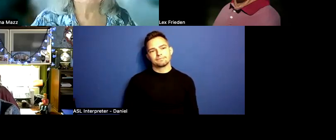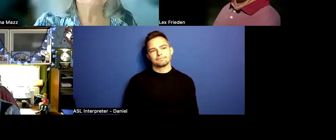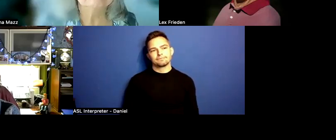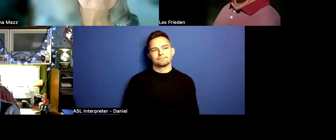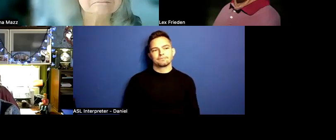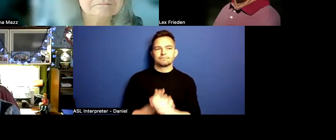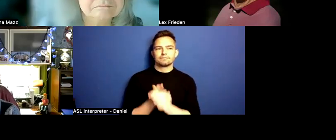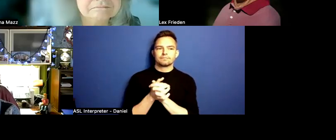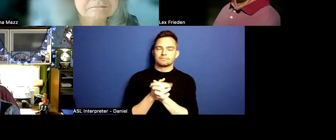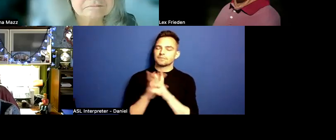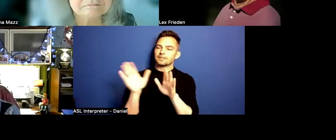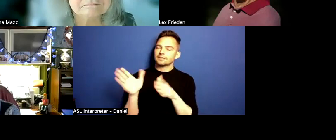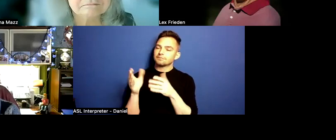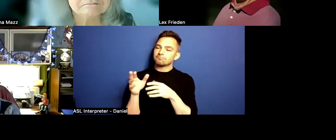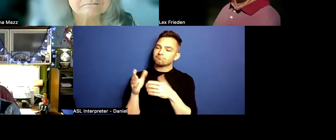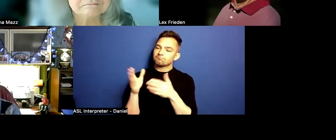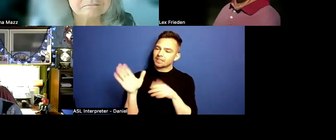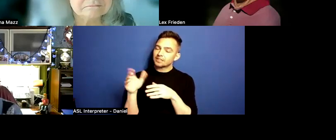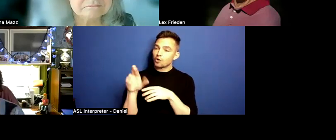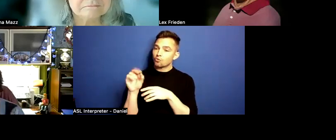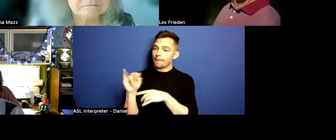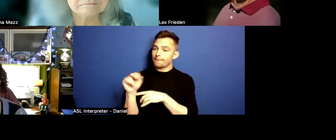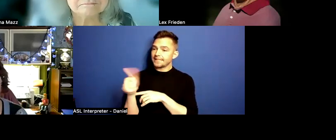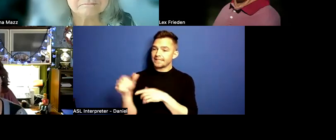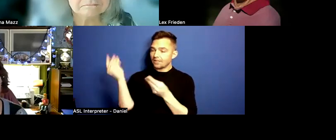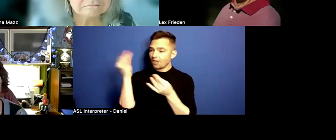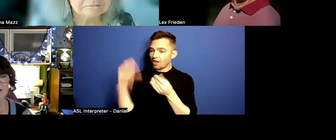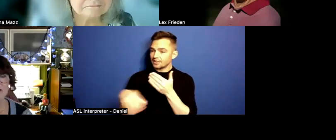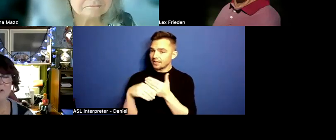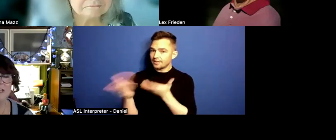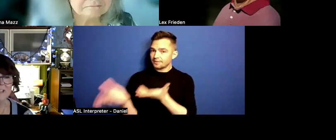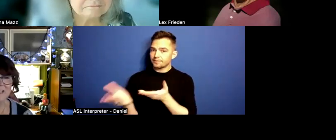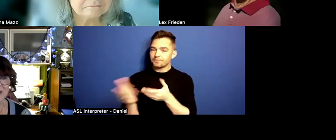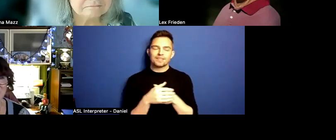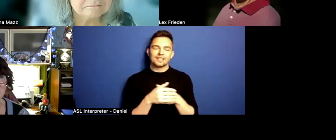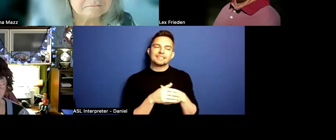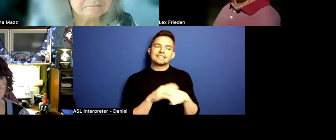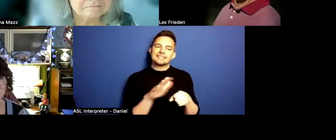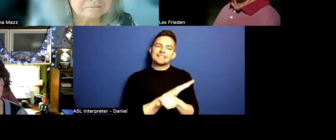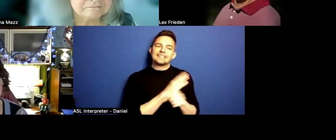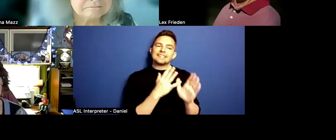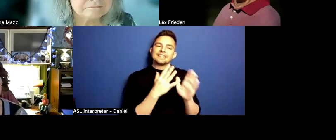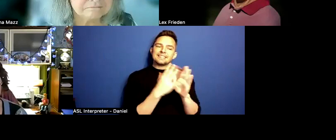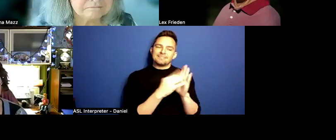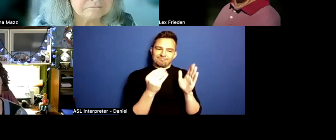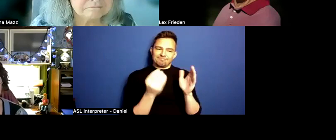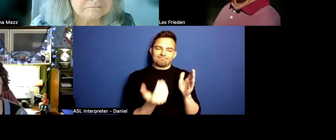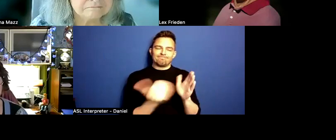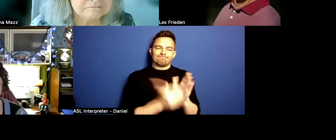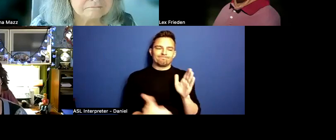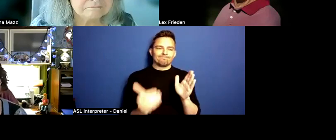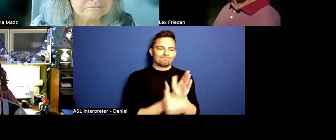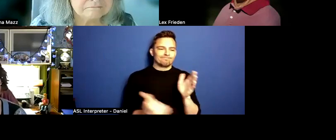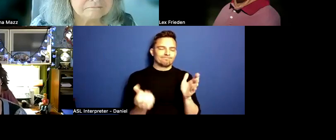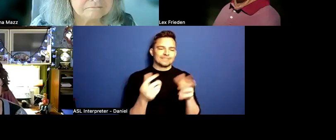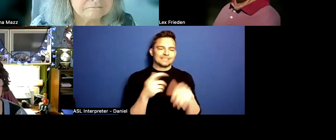Absolutely. Robin, your thoughts? Well, I mean, I totally can echo a million times over what Lex said